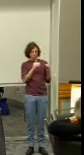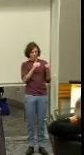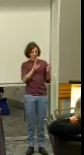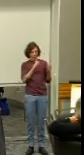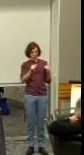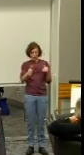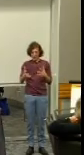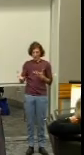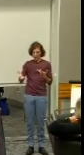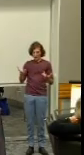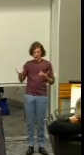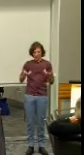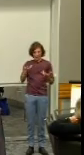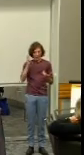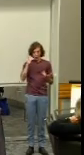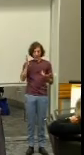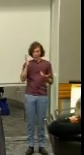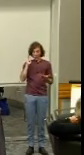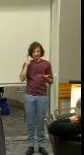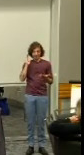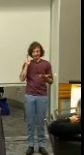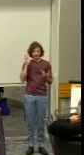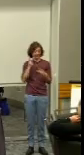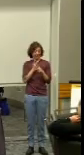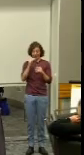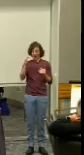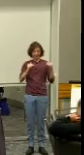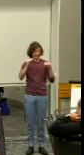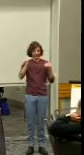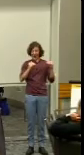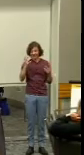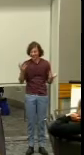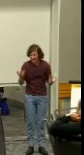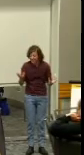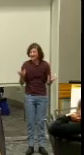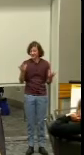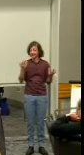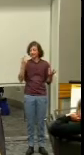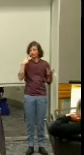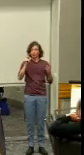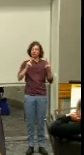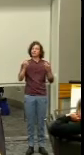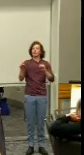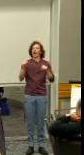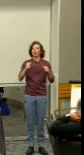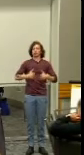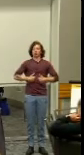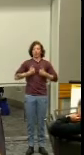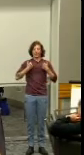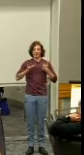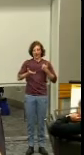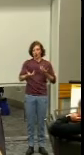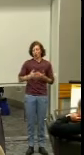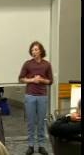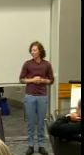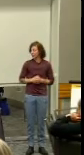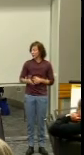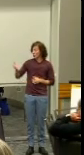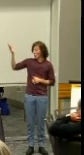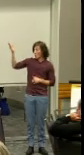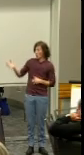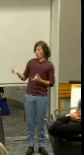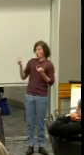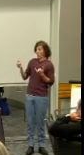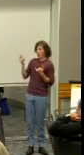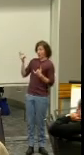will allow one or the other to be able to live in those spaces. So yeah, this is the existing site plan.